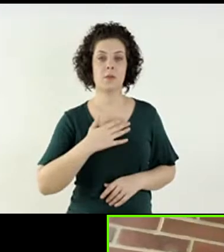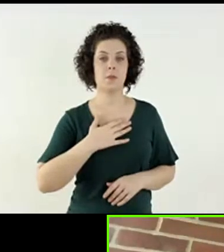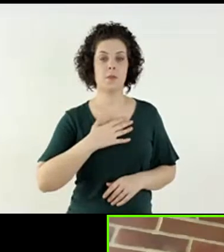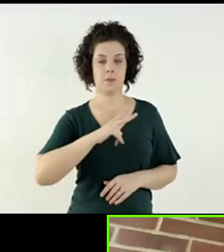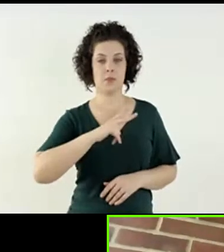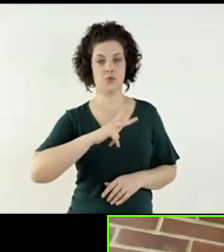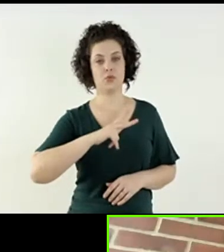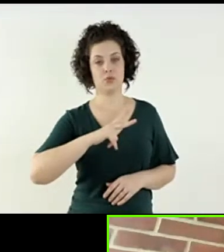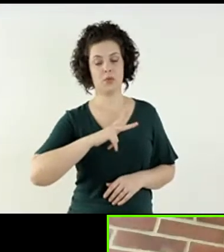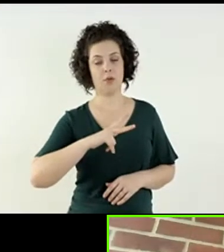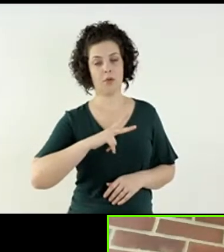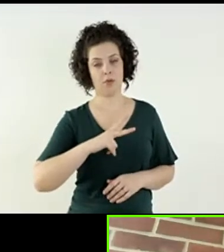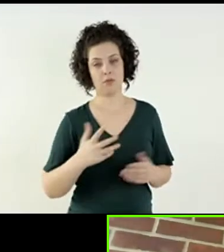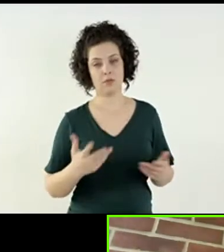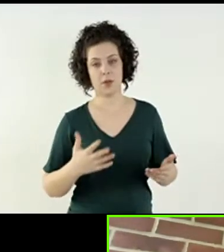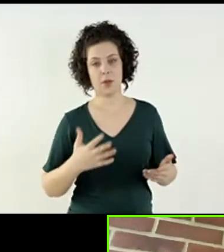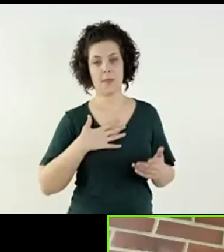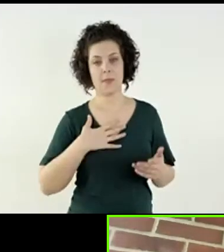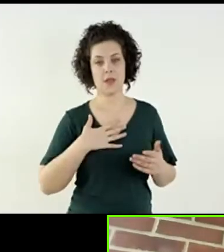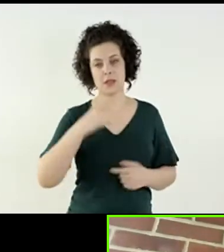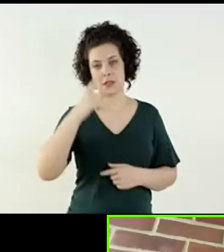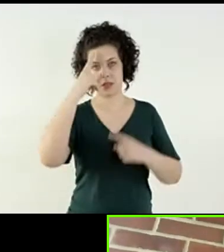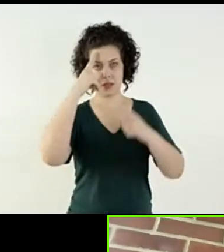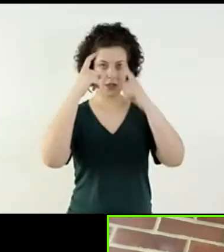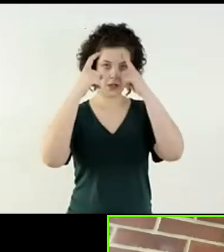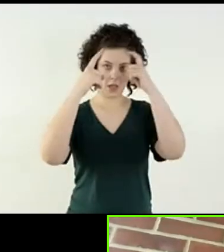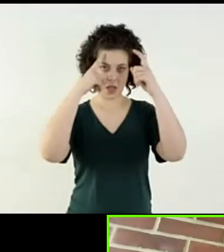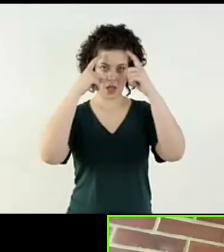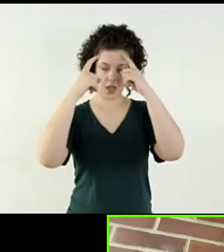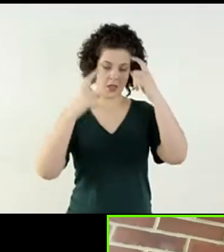my own ideas informed by my own experience, you know,